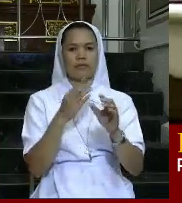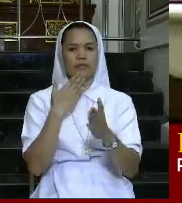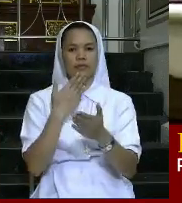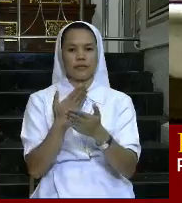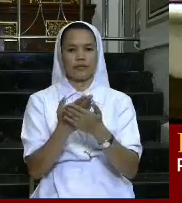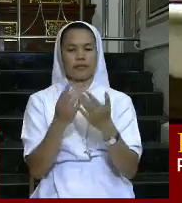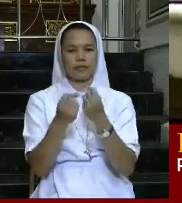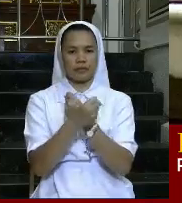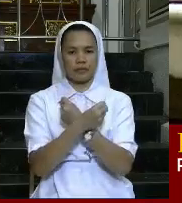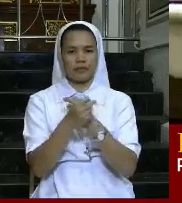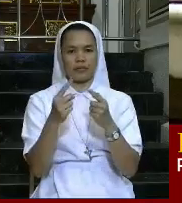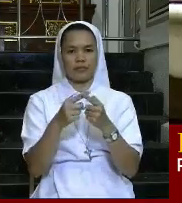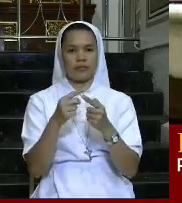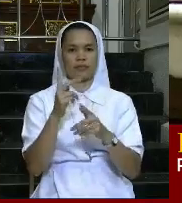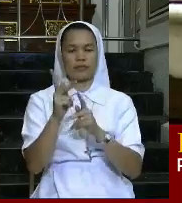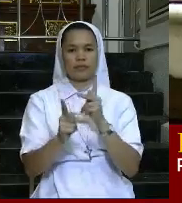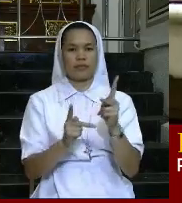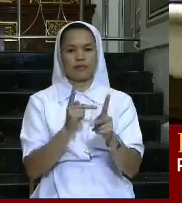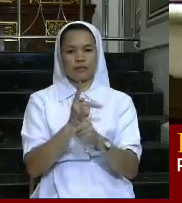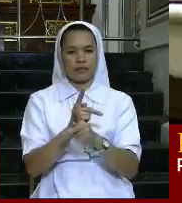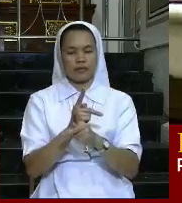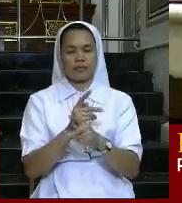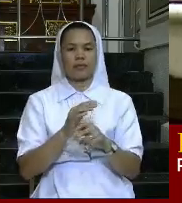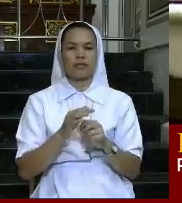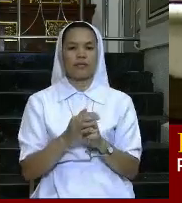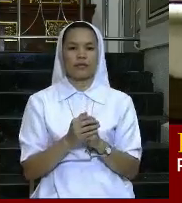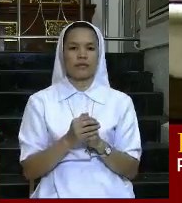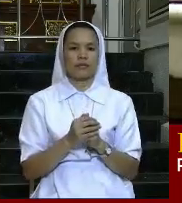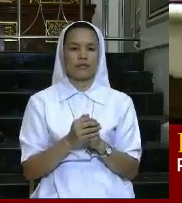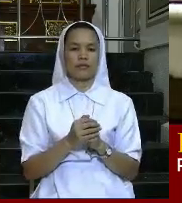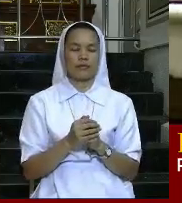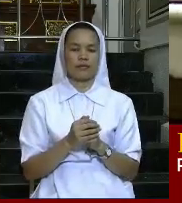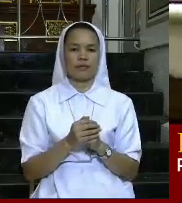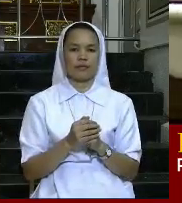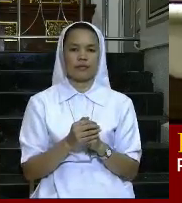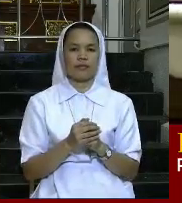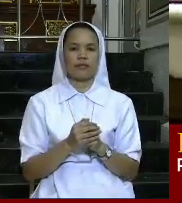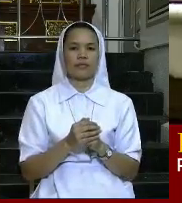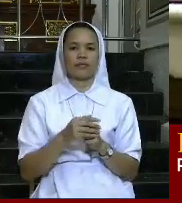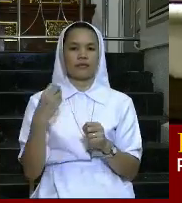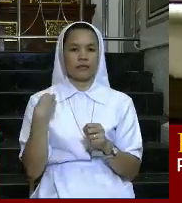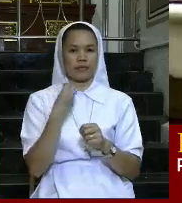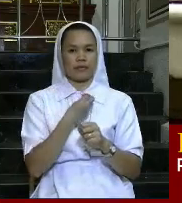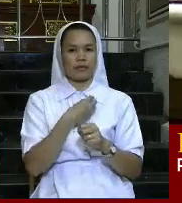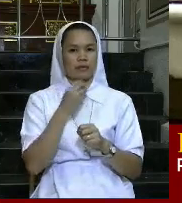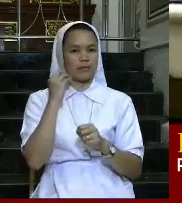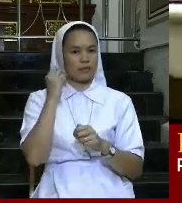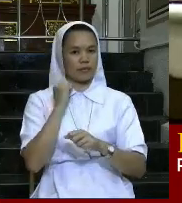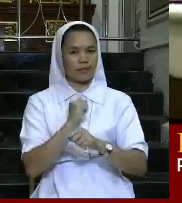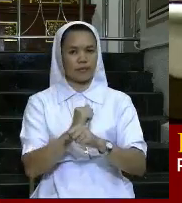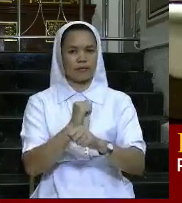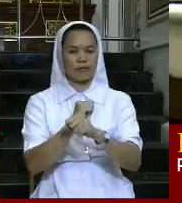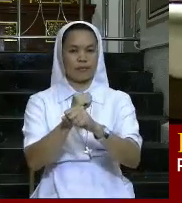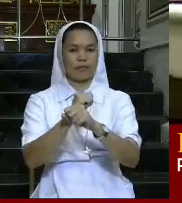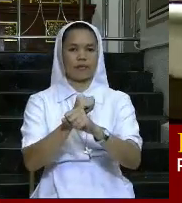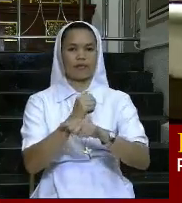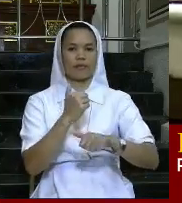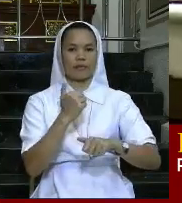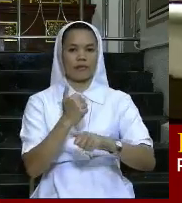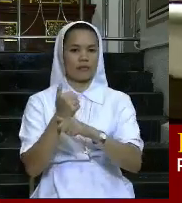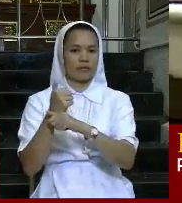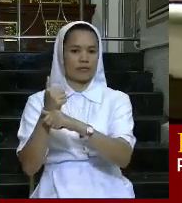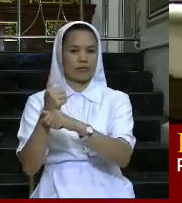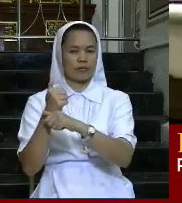neighbors. Our Social Action Center and Chancery are tasked to assist our